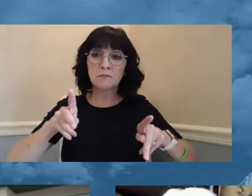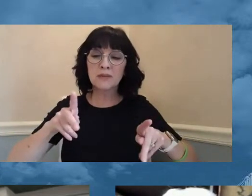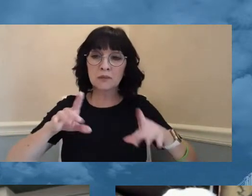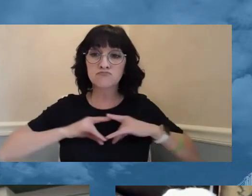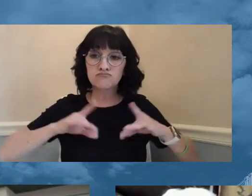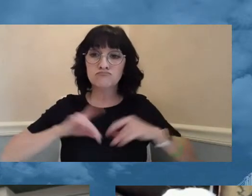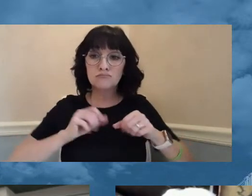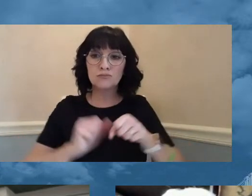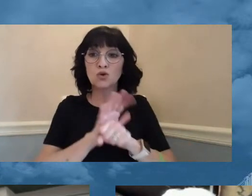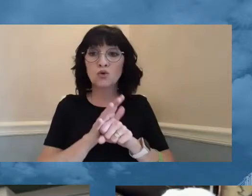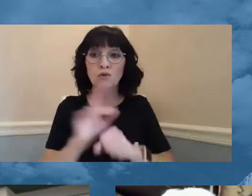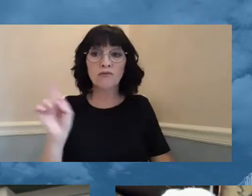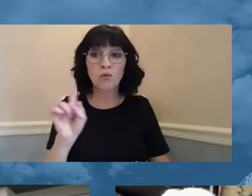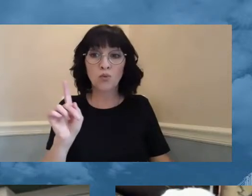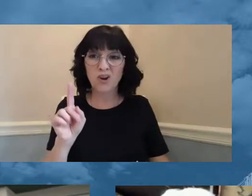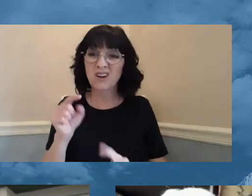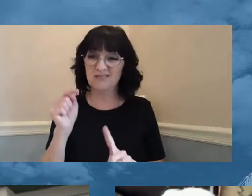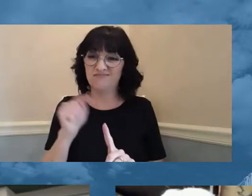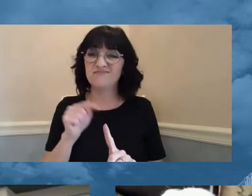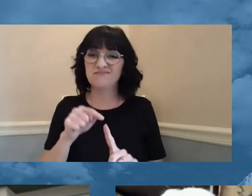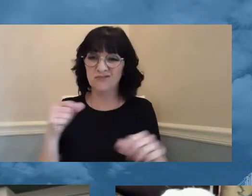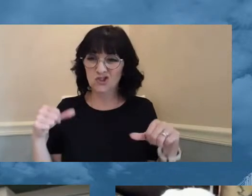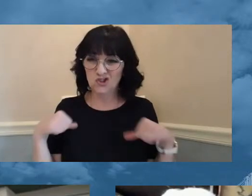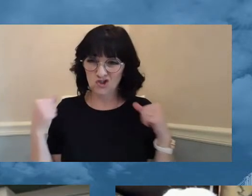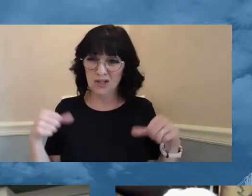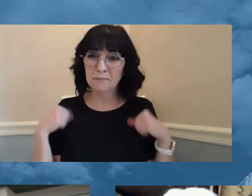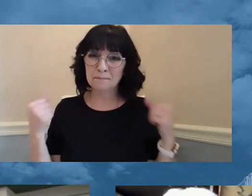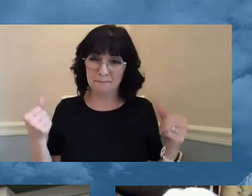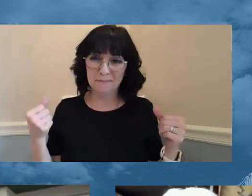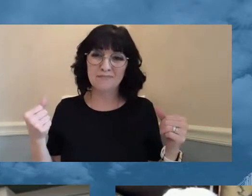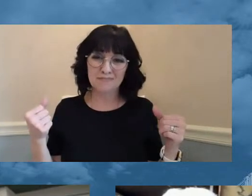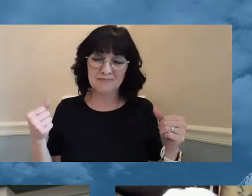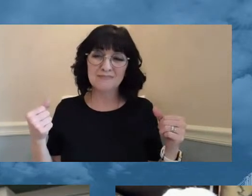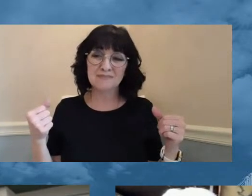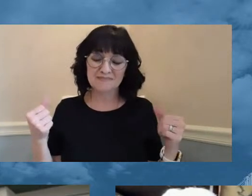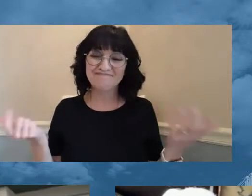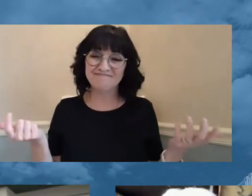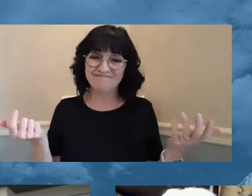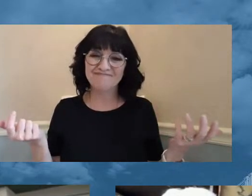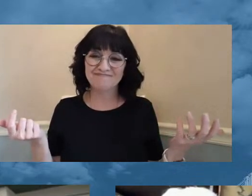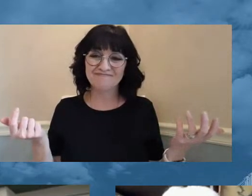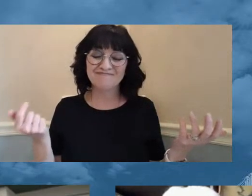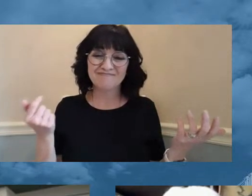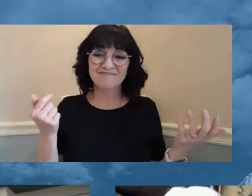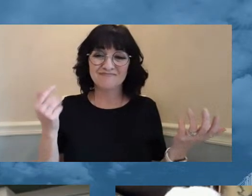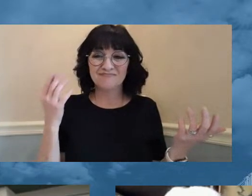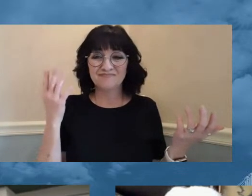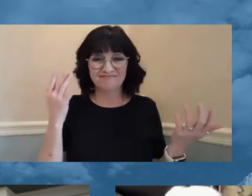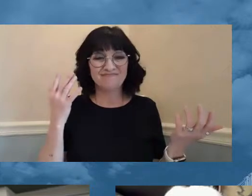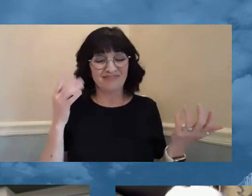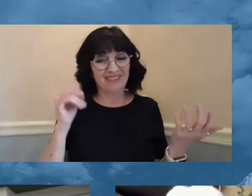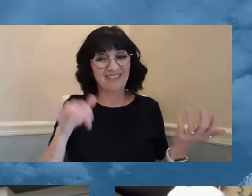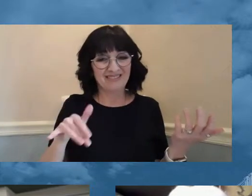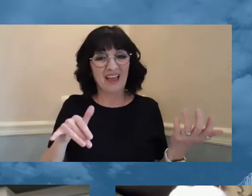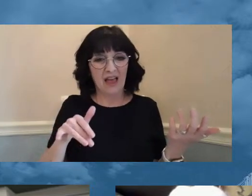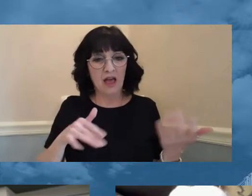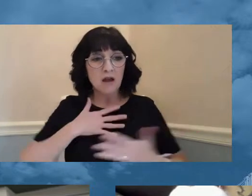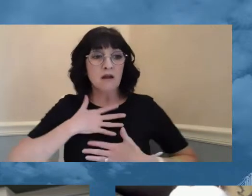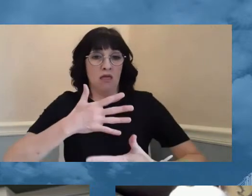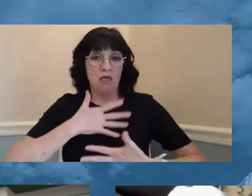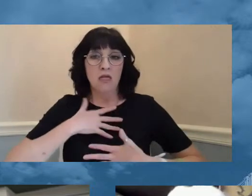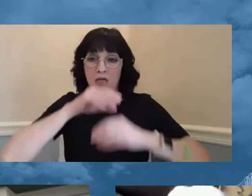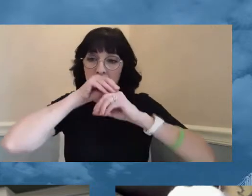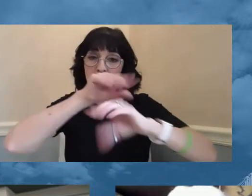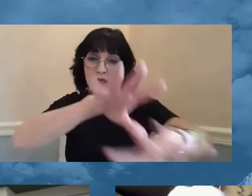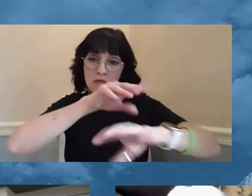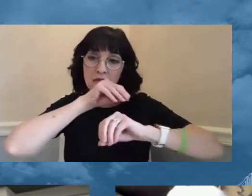to, vesicles of virus coming out. And I know that a lot of people